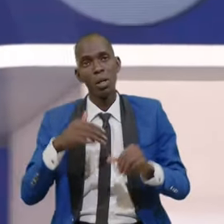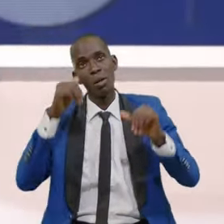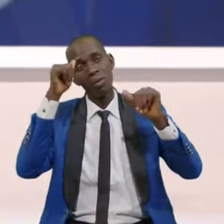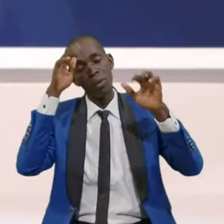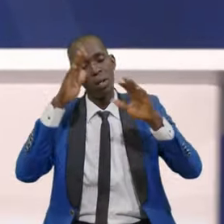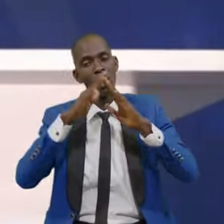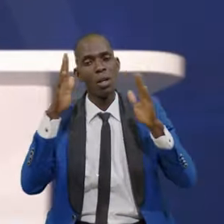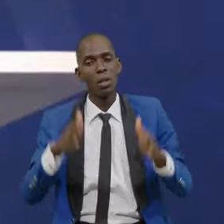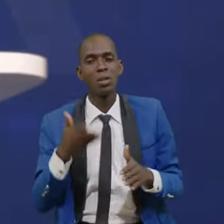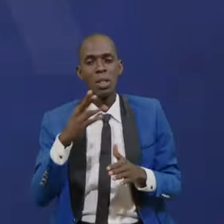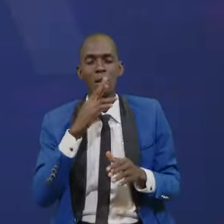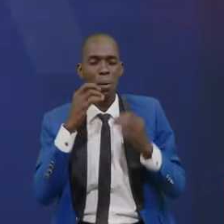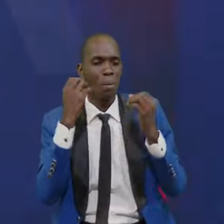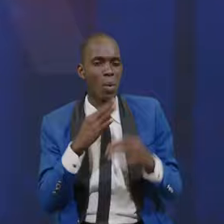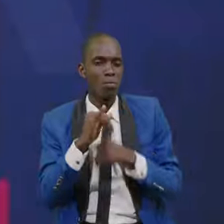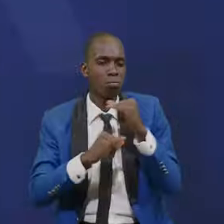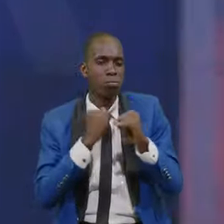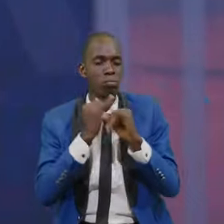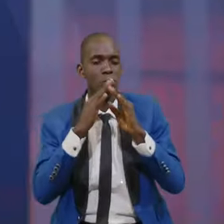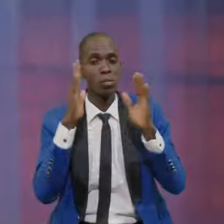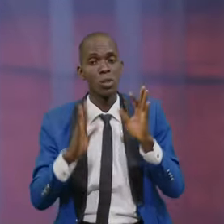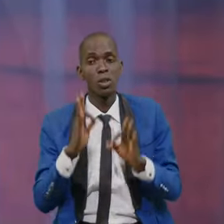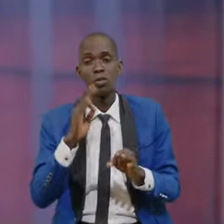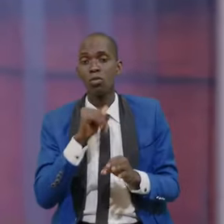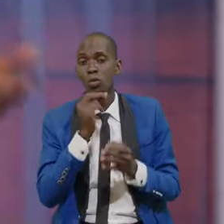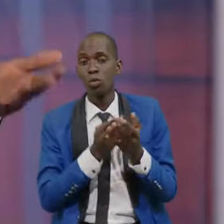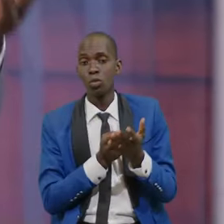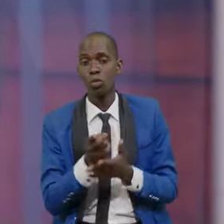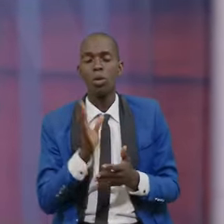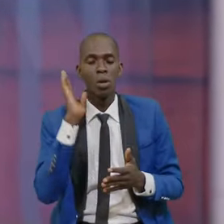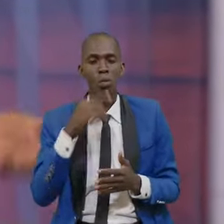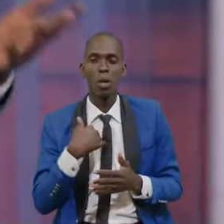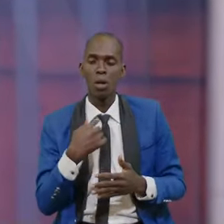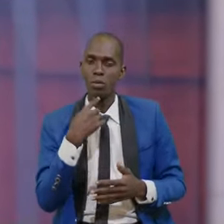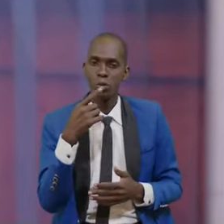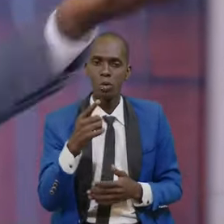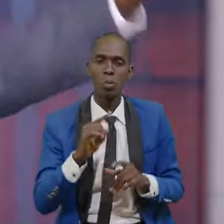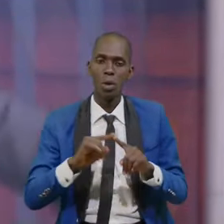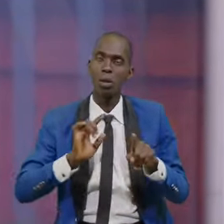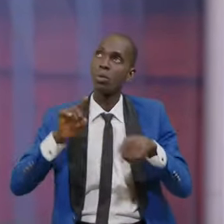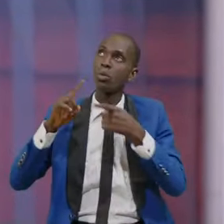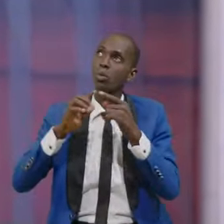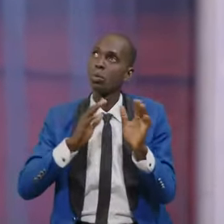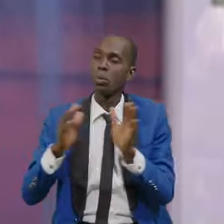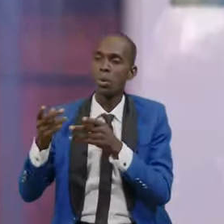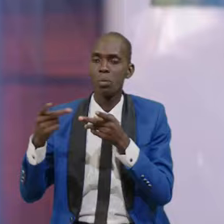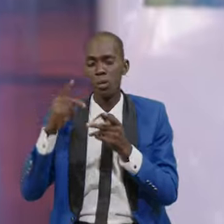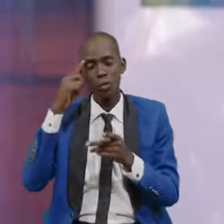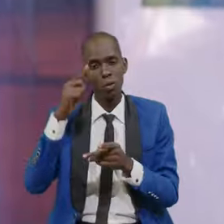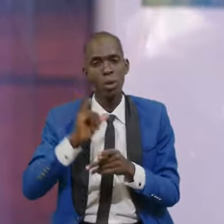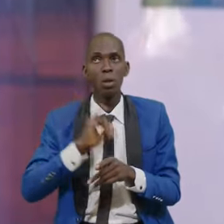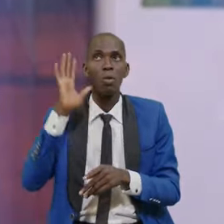you. I go to prepare a place for you. And if I go and prepare a place for you, I will come again." He's